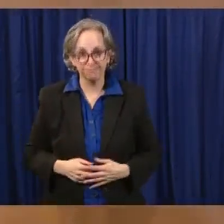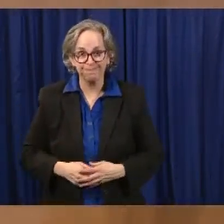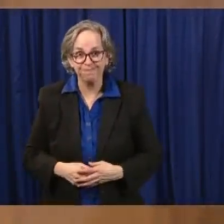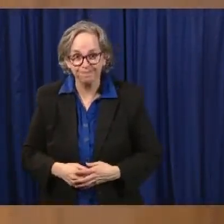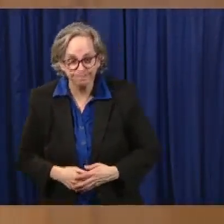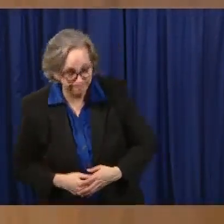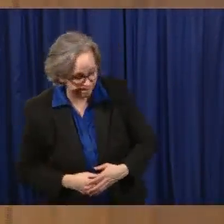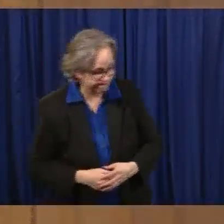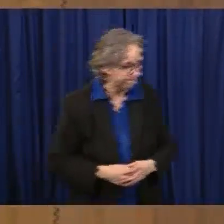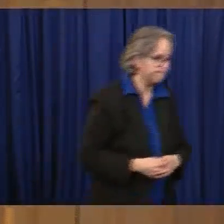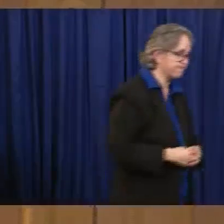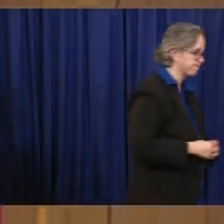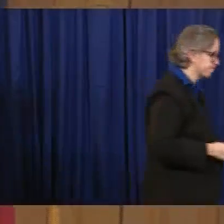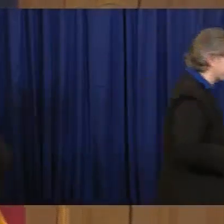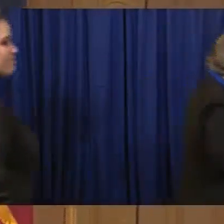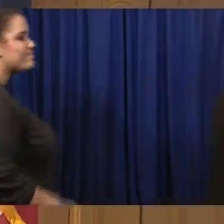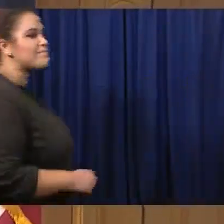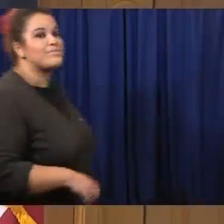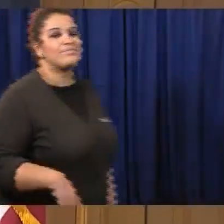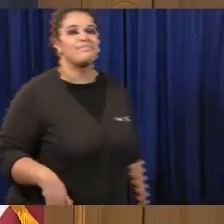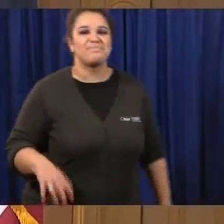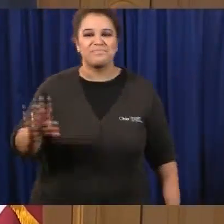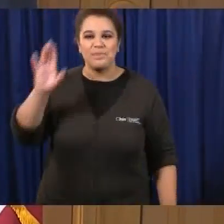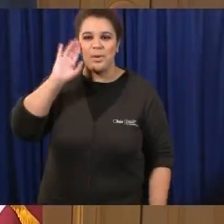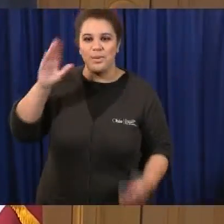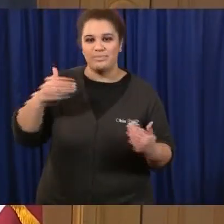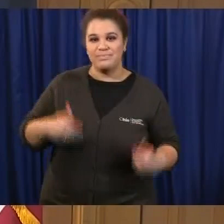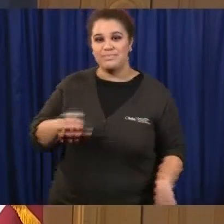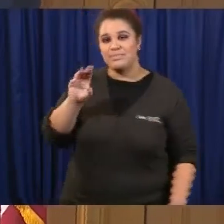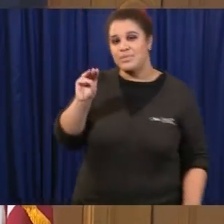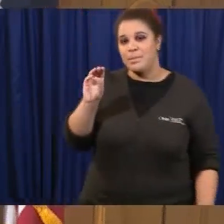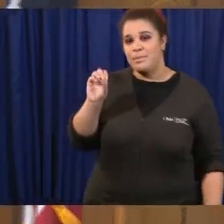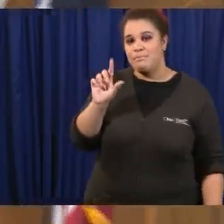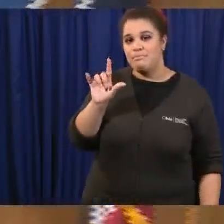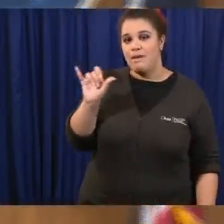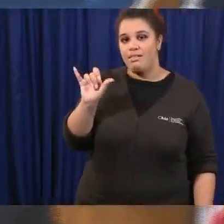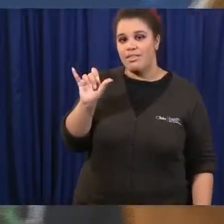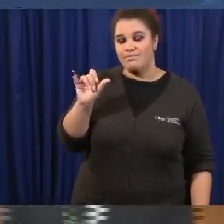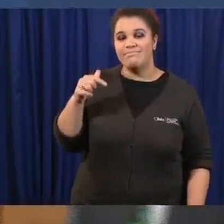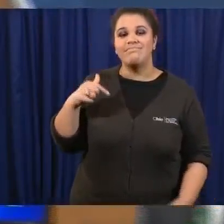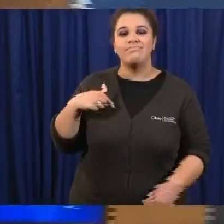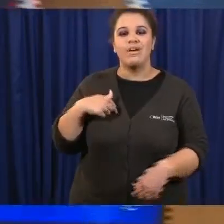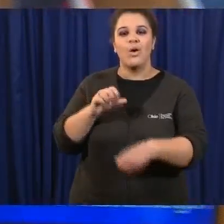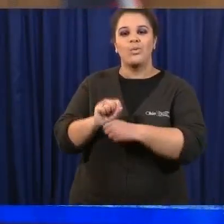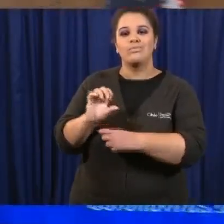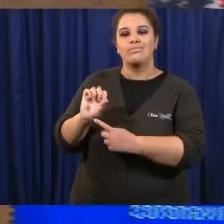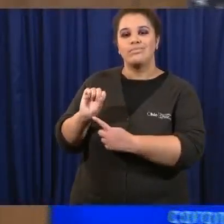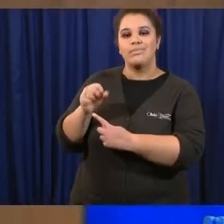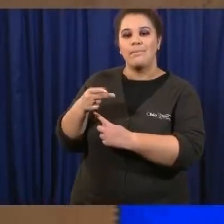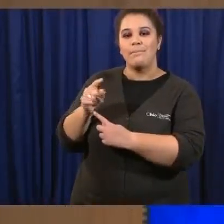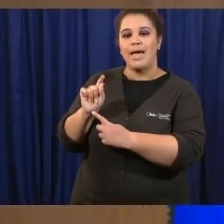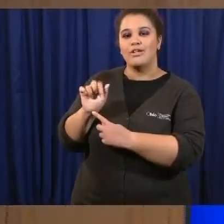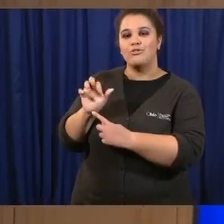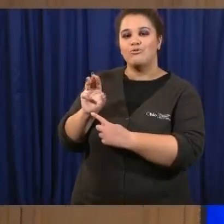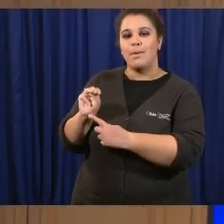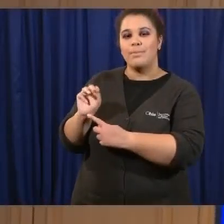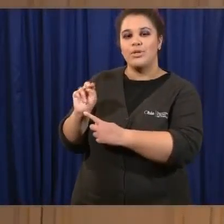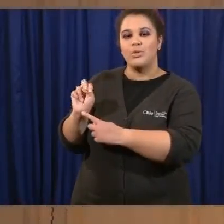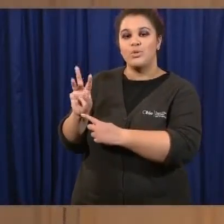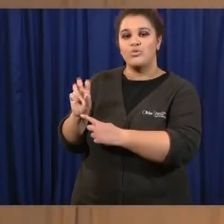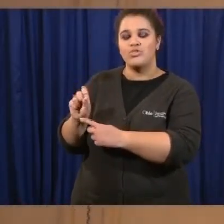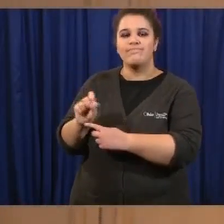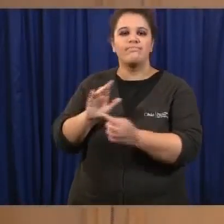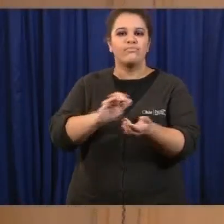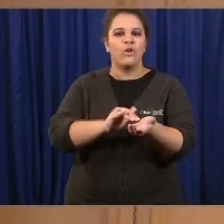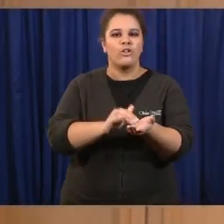Hi, this is Molly Martinez with Spectrum News. My question is for Dr. Acton. Dr. Acton, we talk a lot about the long